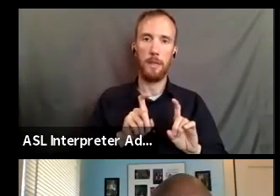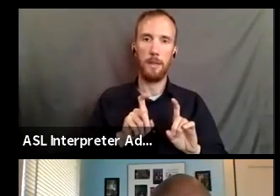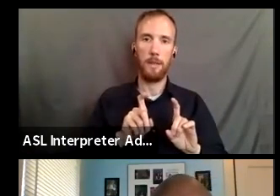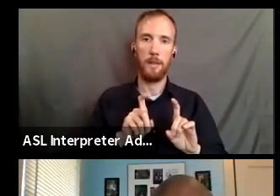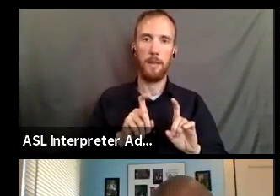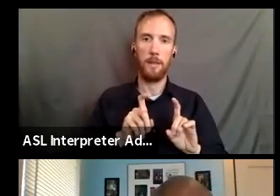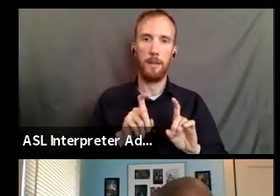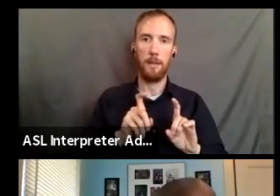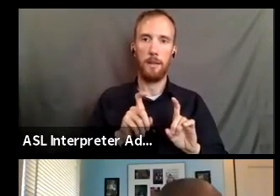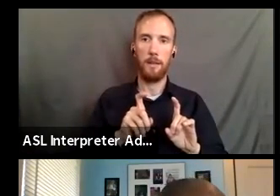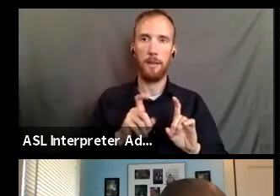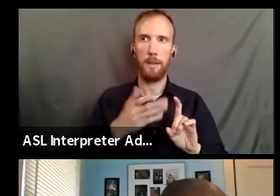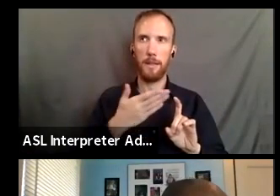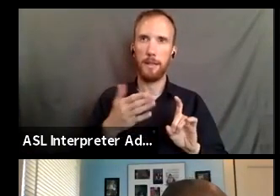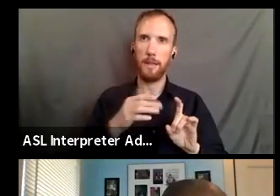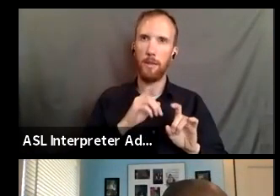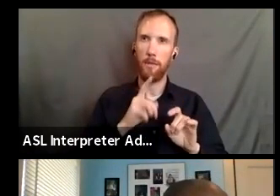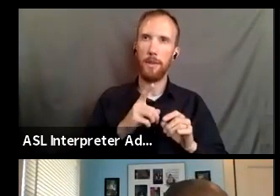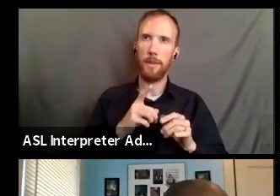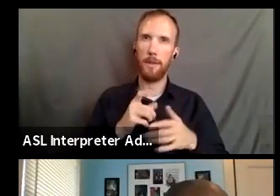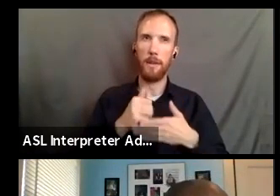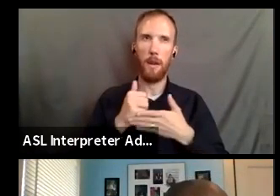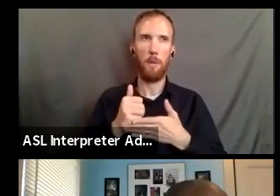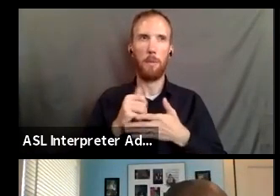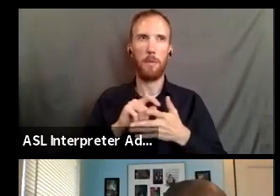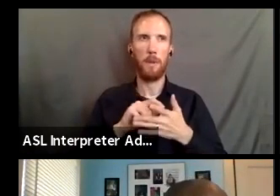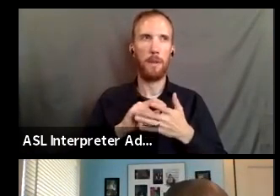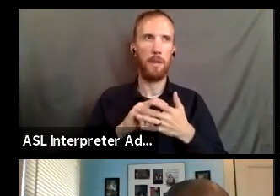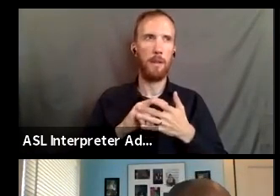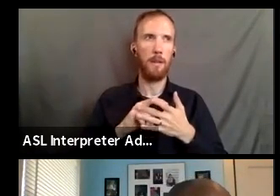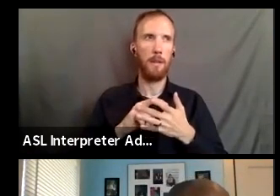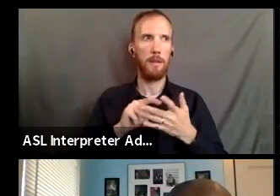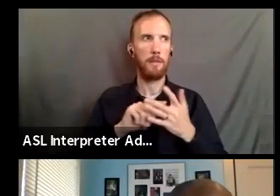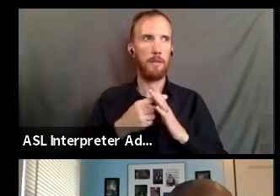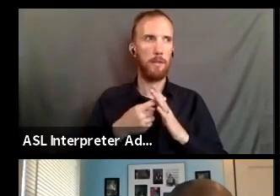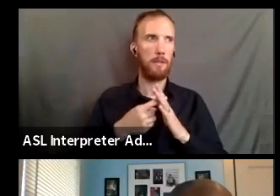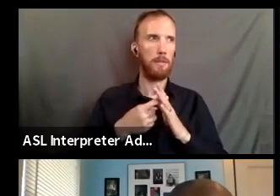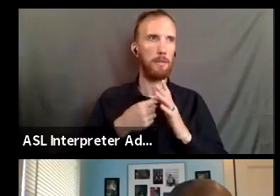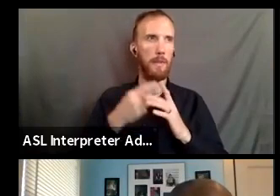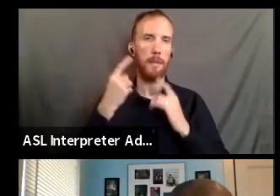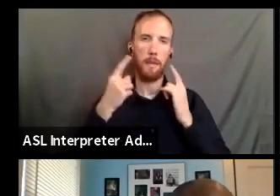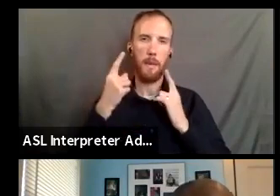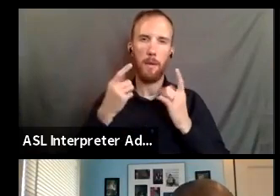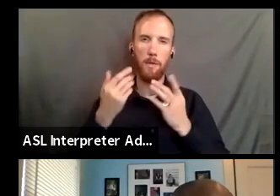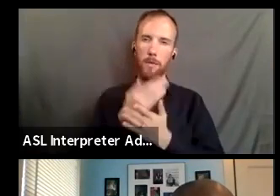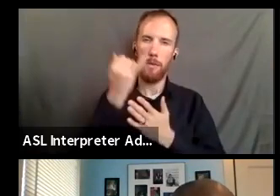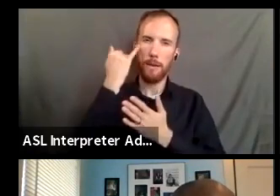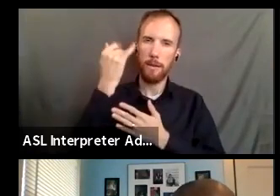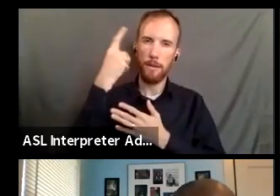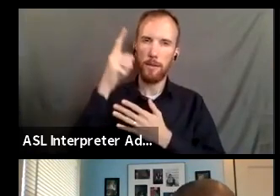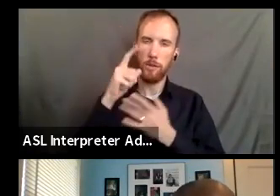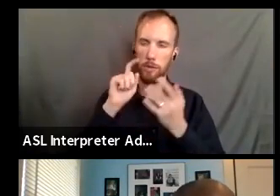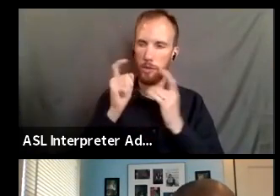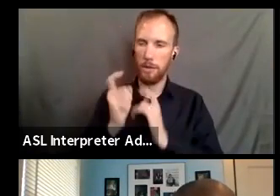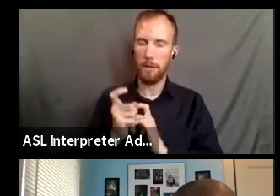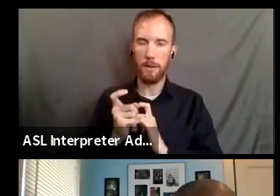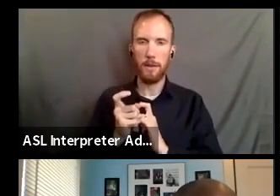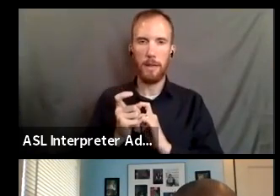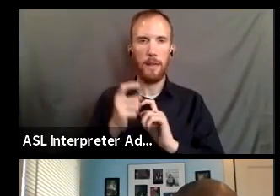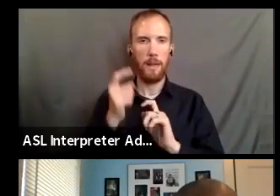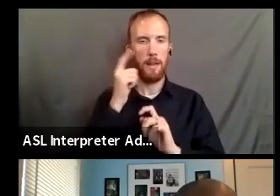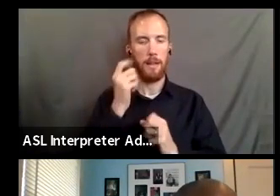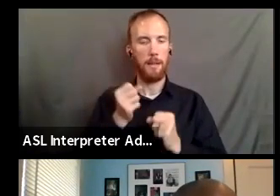of uh ideas for for changes uh and so um i i don't think people realize